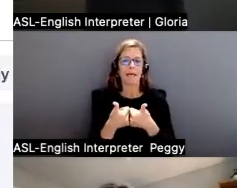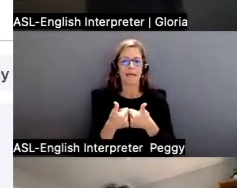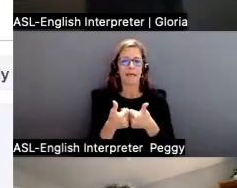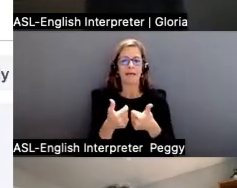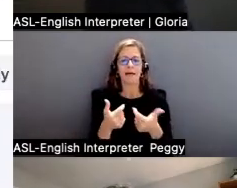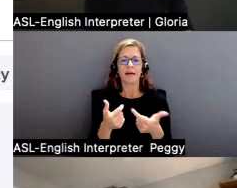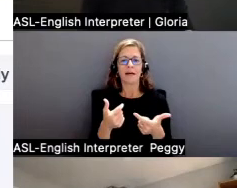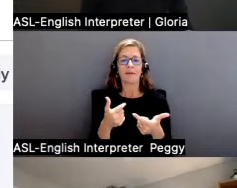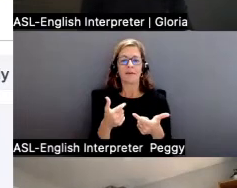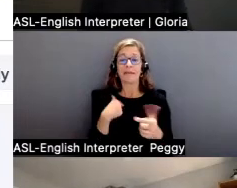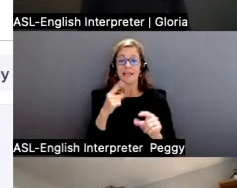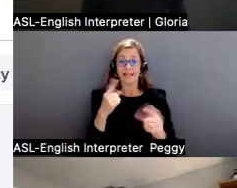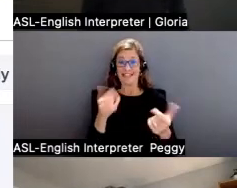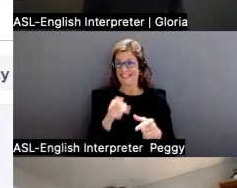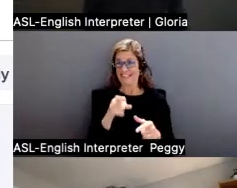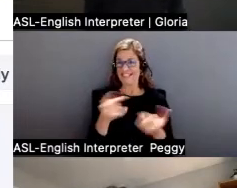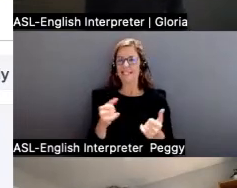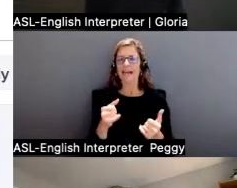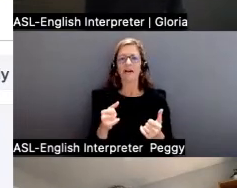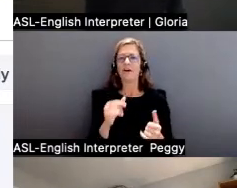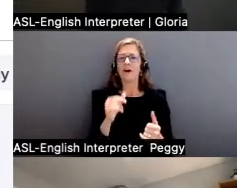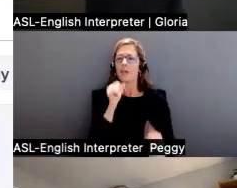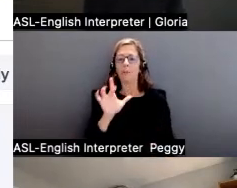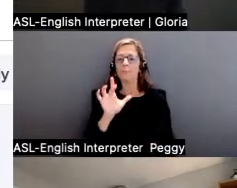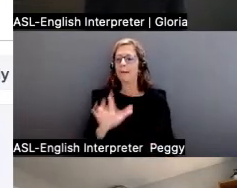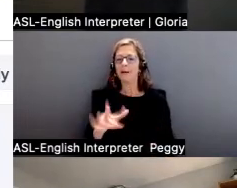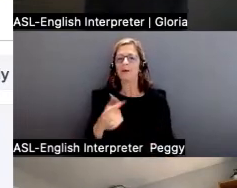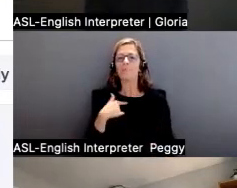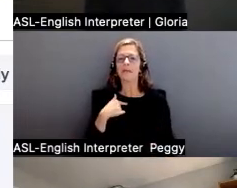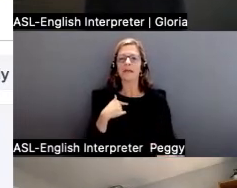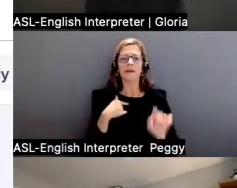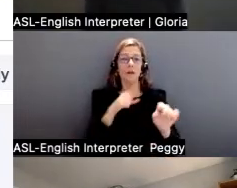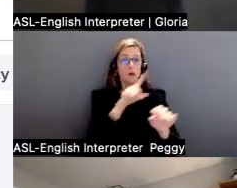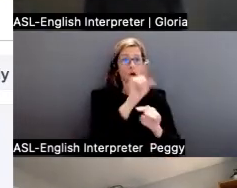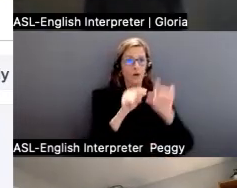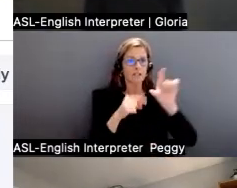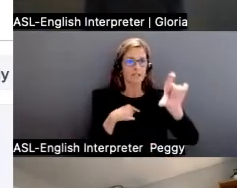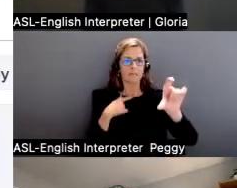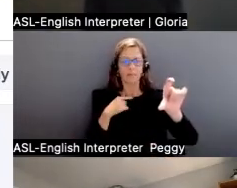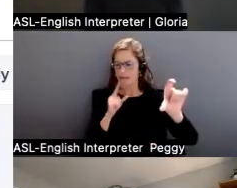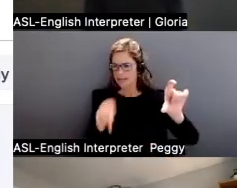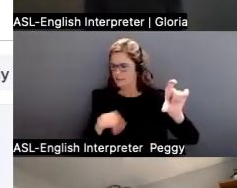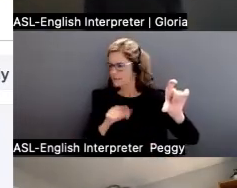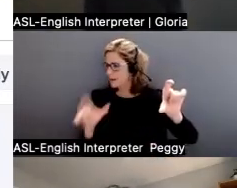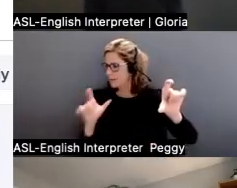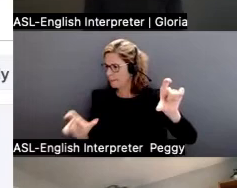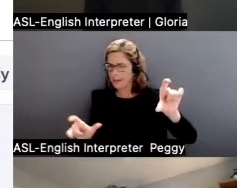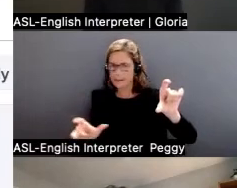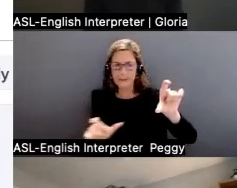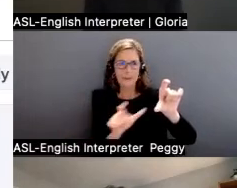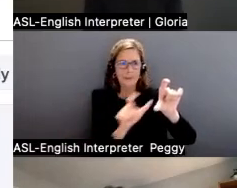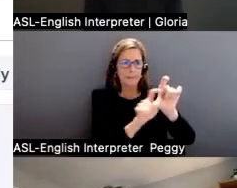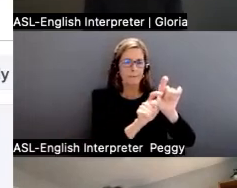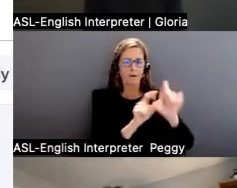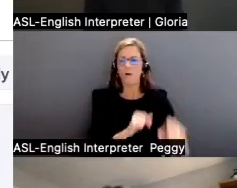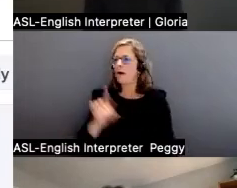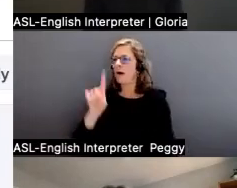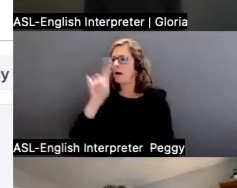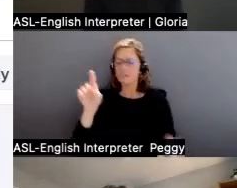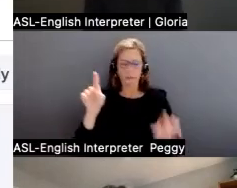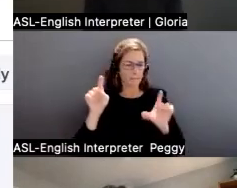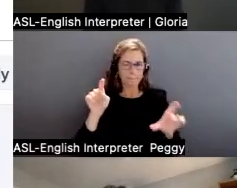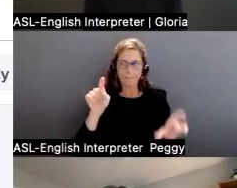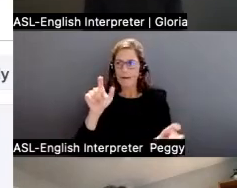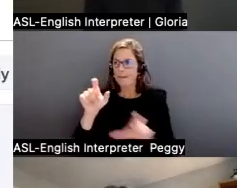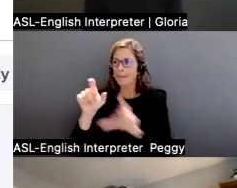the answers to specific questions and answers. So username may go here, email. If I do it